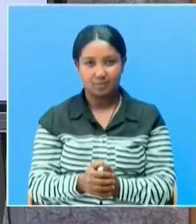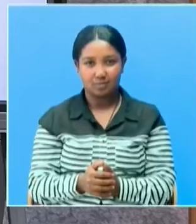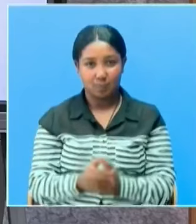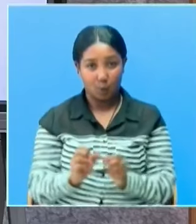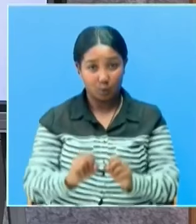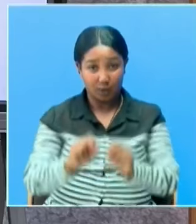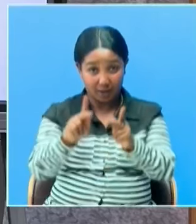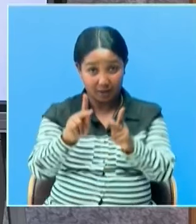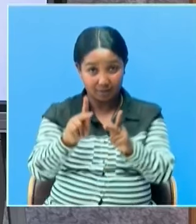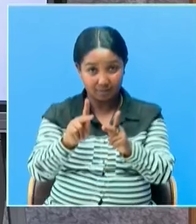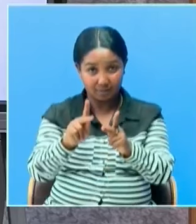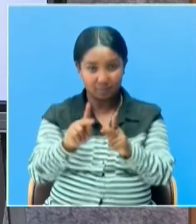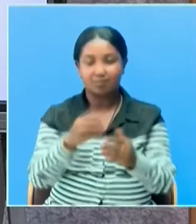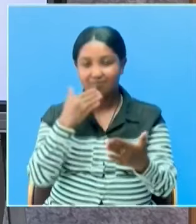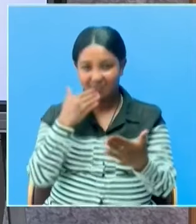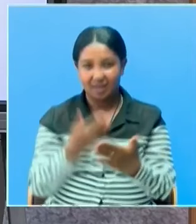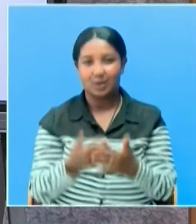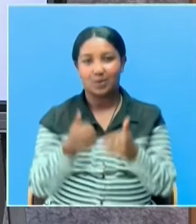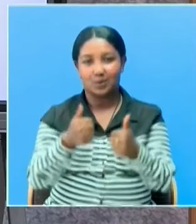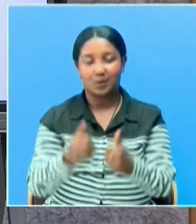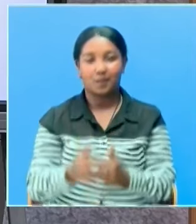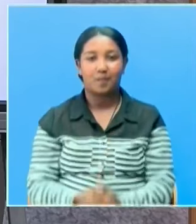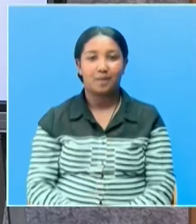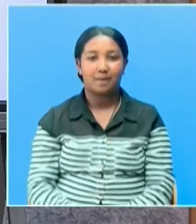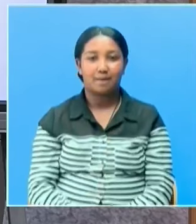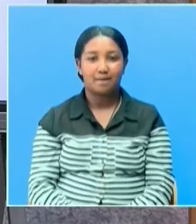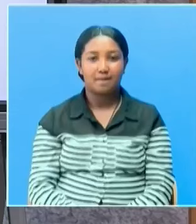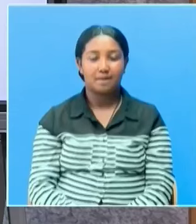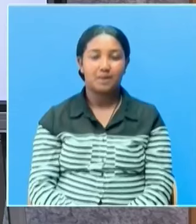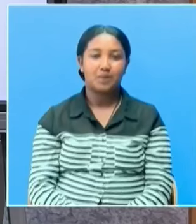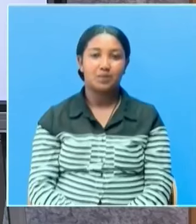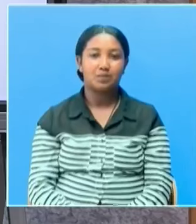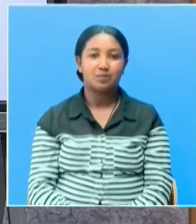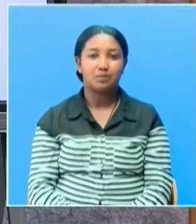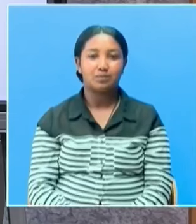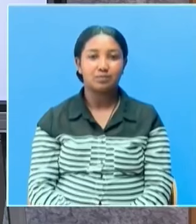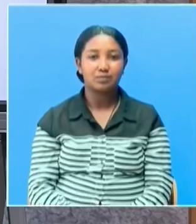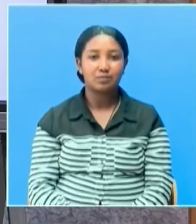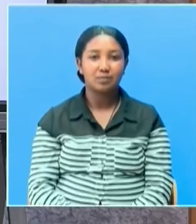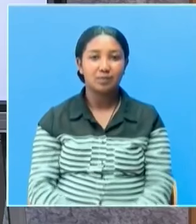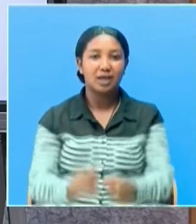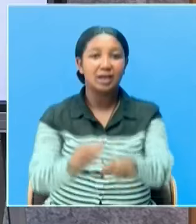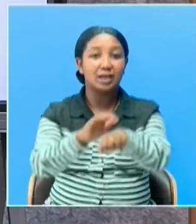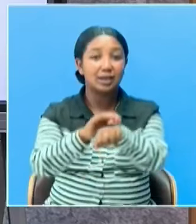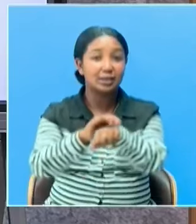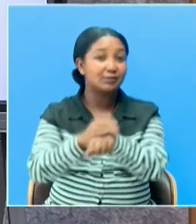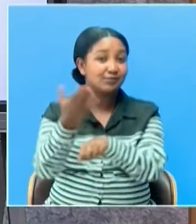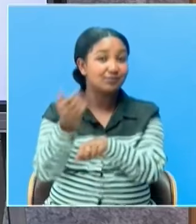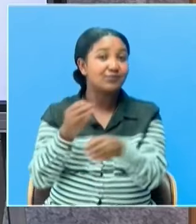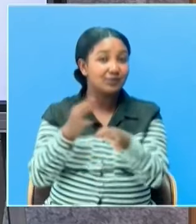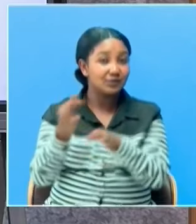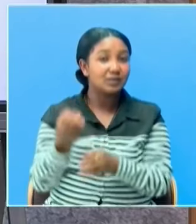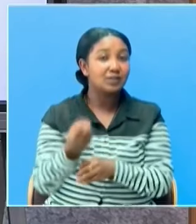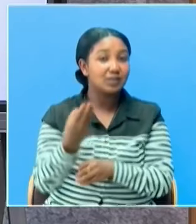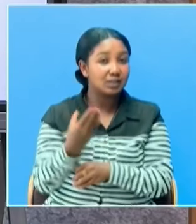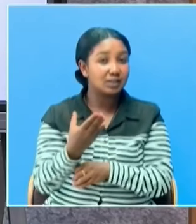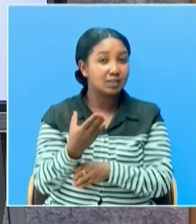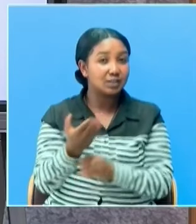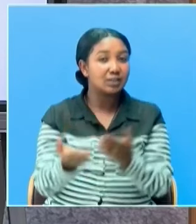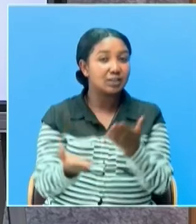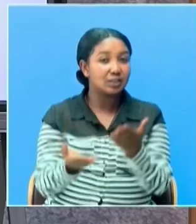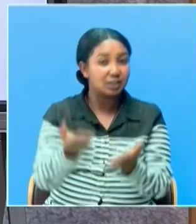Okay? Thank you. So come on. In English, as we said so far, we